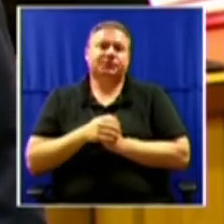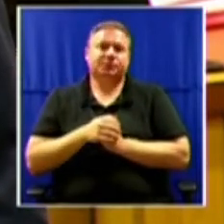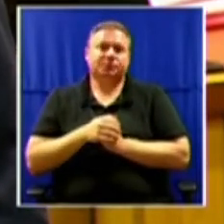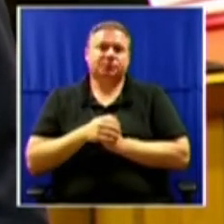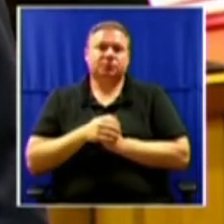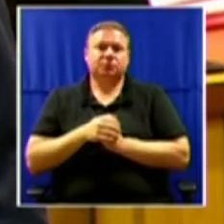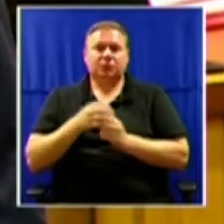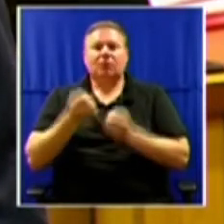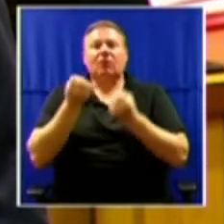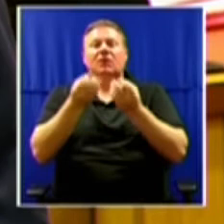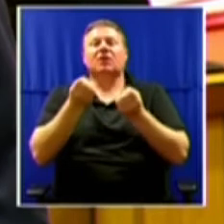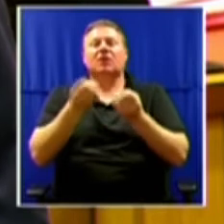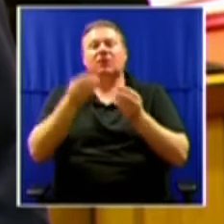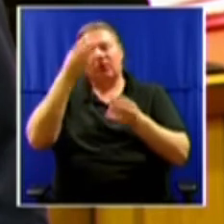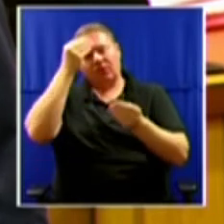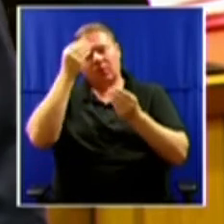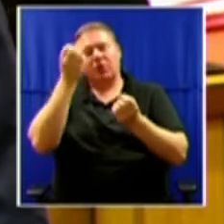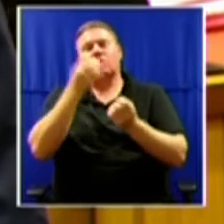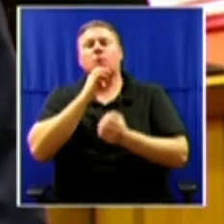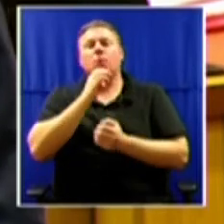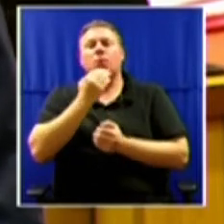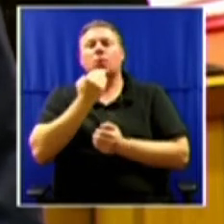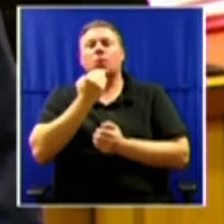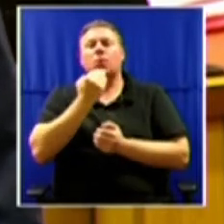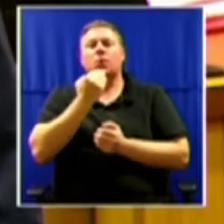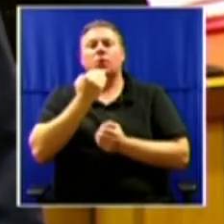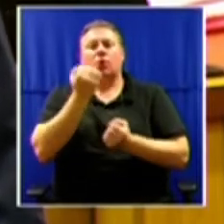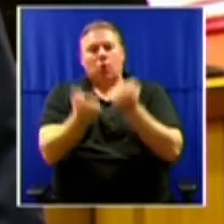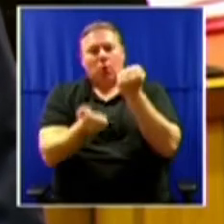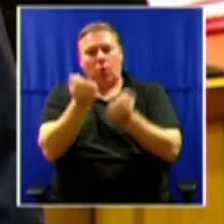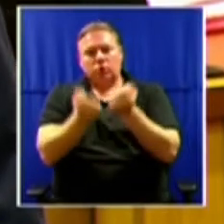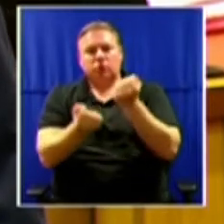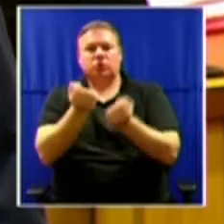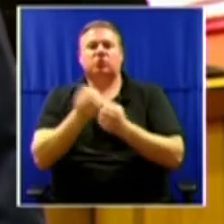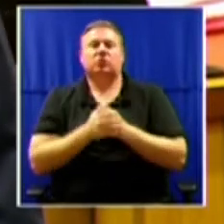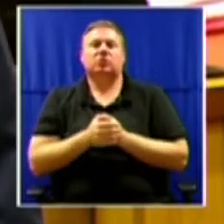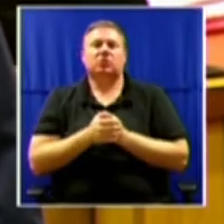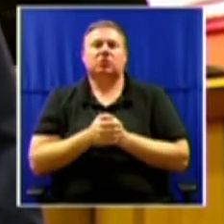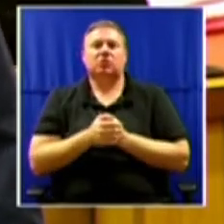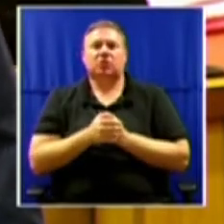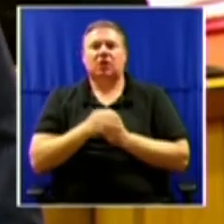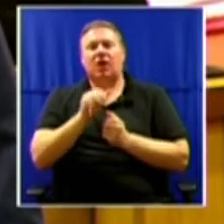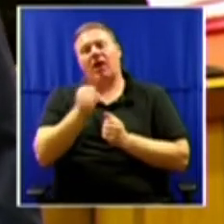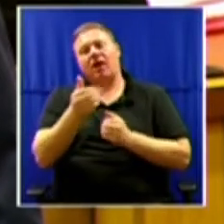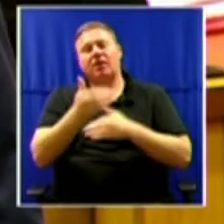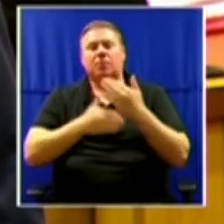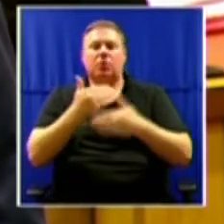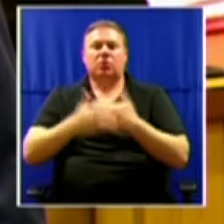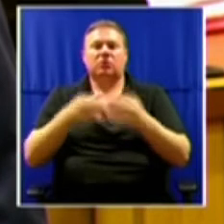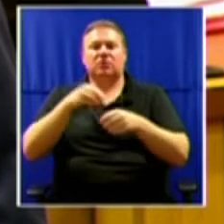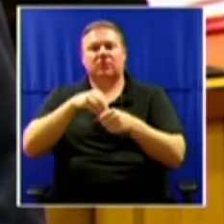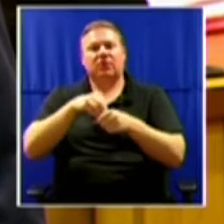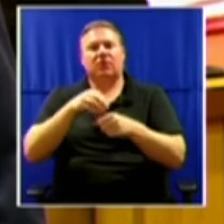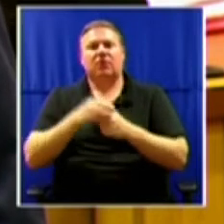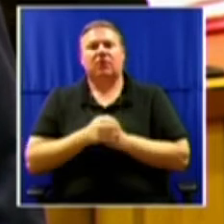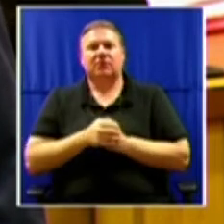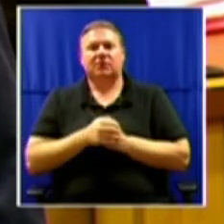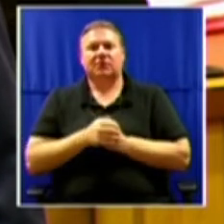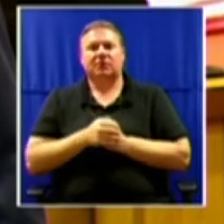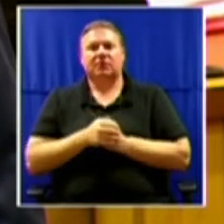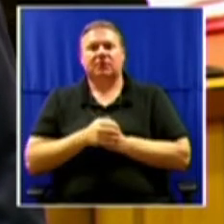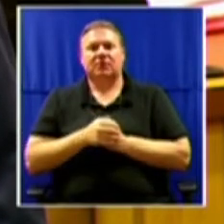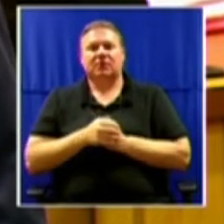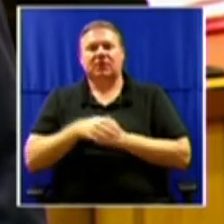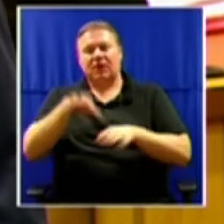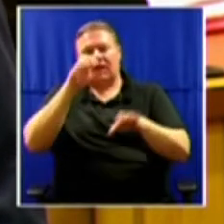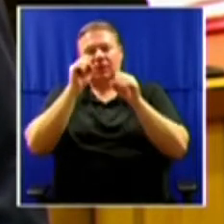courts and processes, though they may not be elevated to a level of a Thuthuzela care center. So that experience